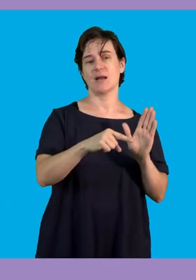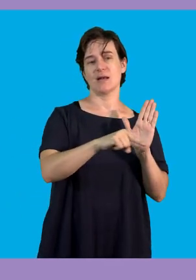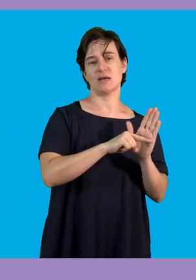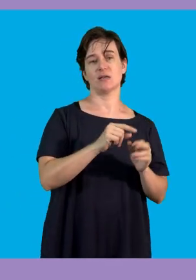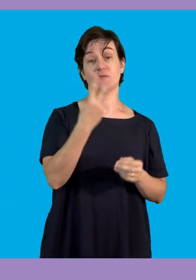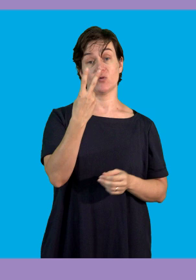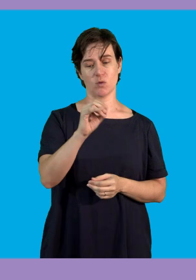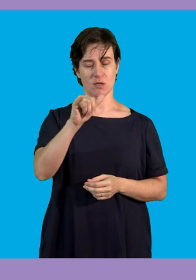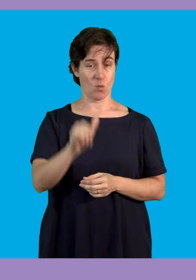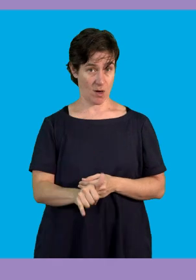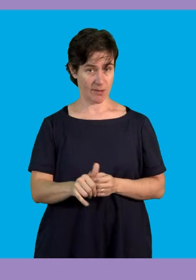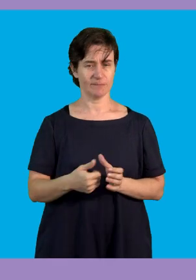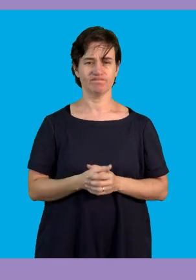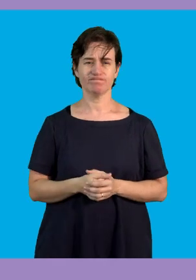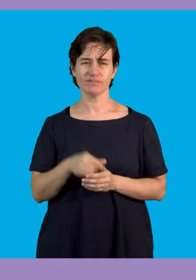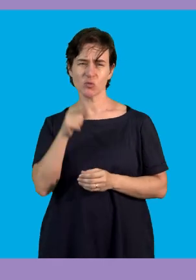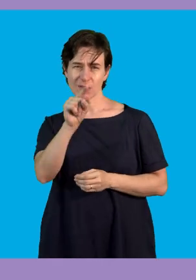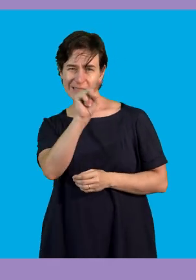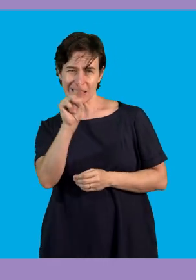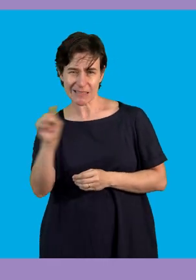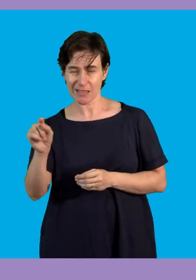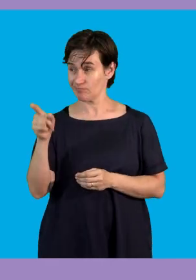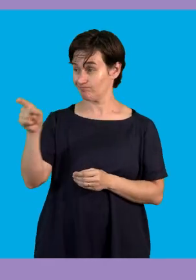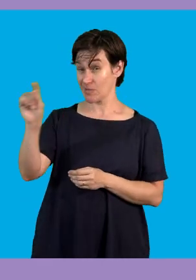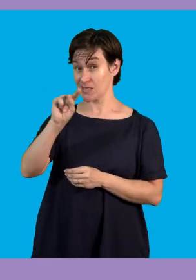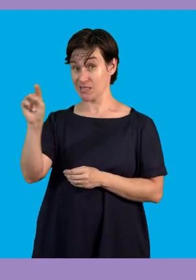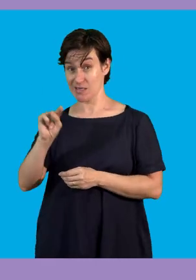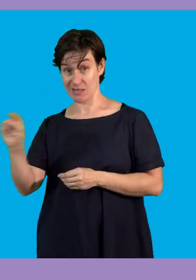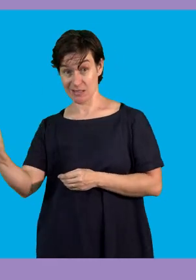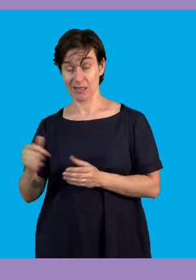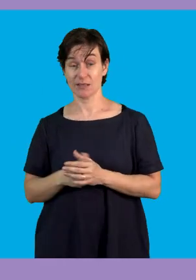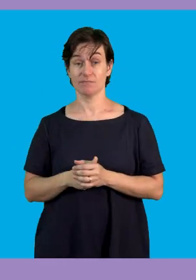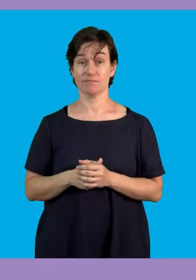negative 20y, and then there is z and z.